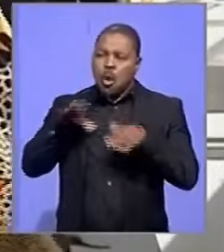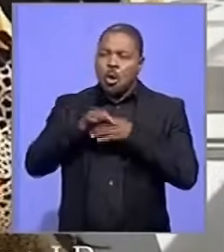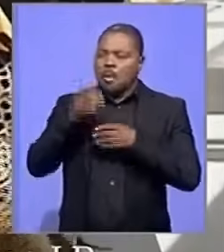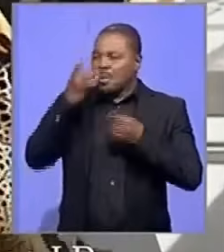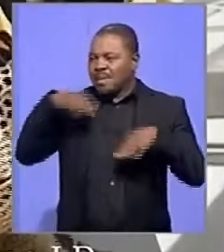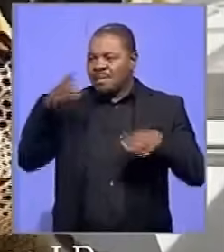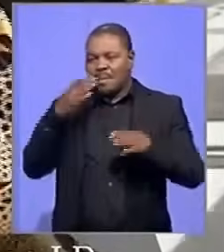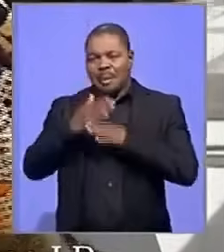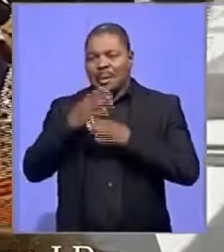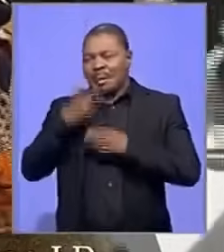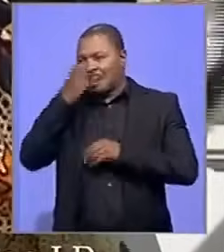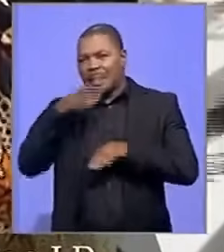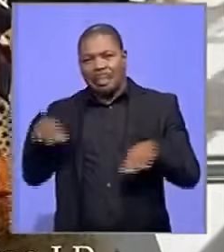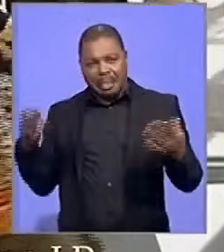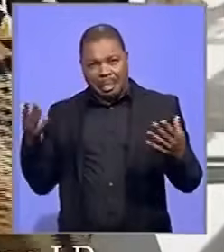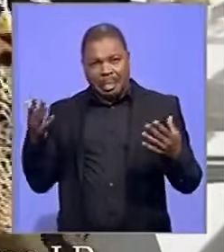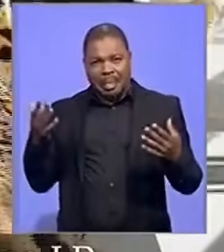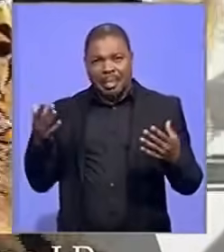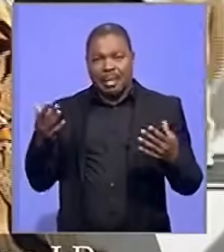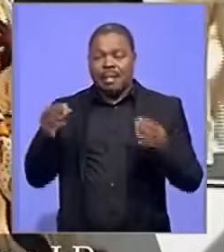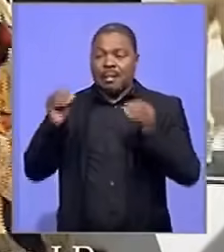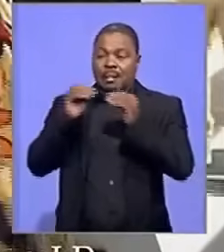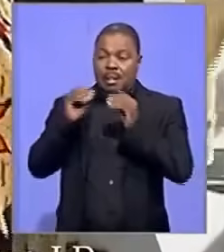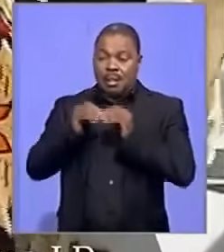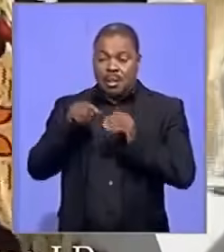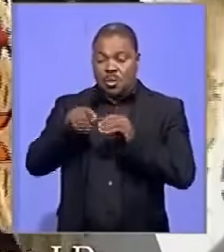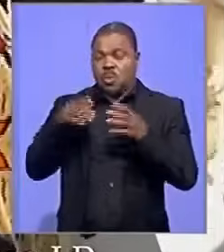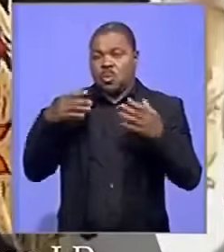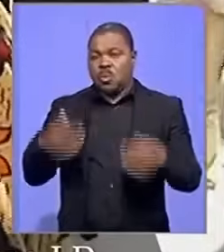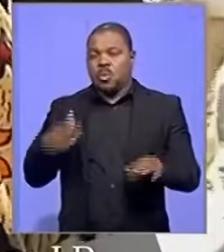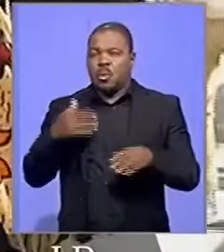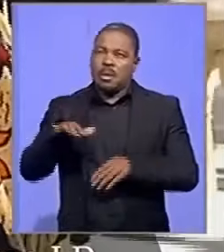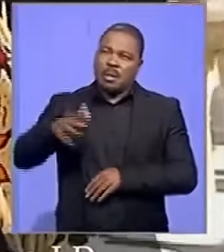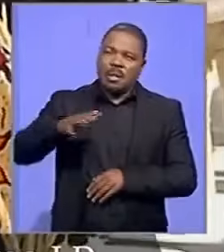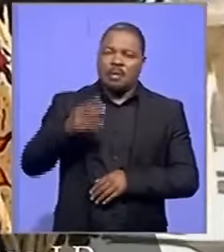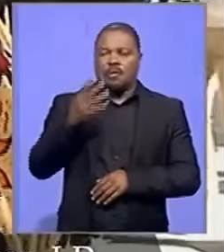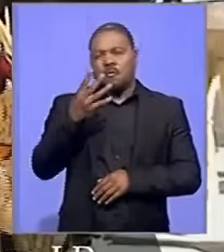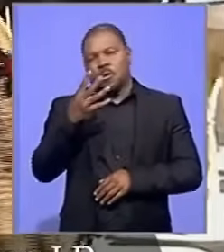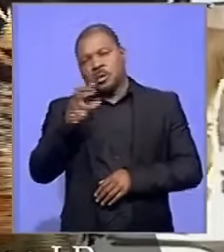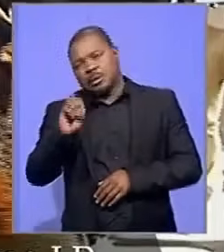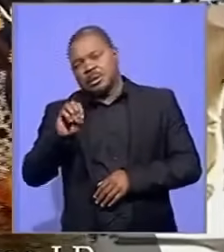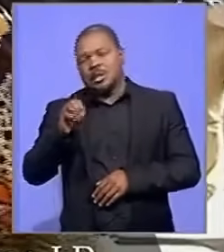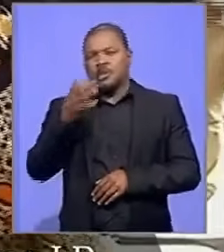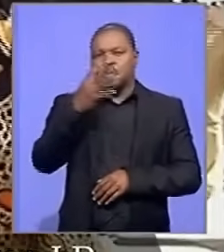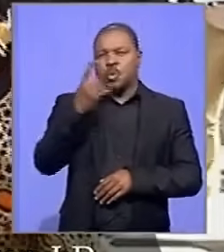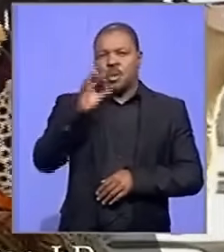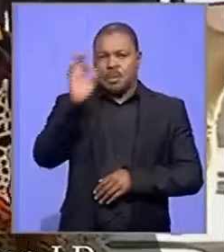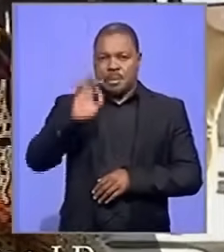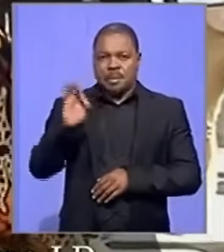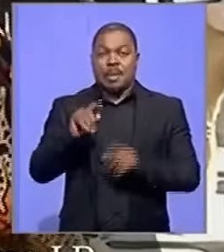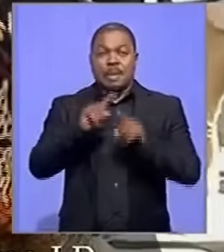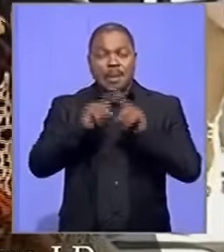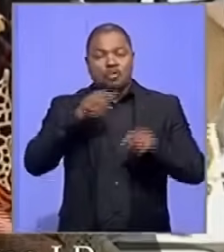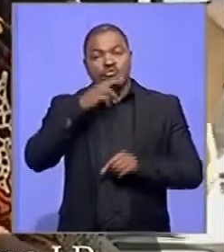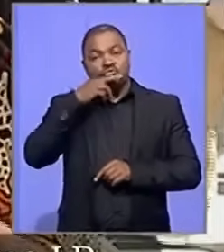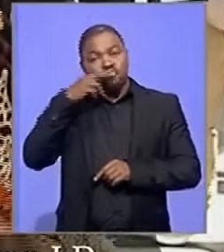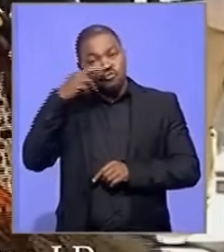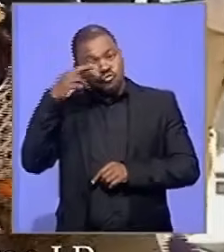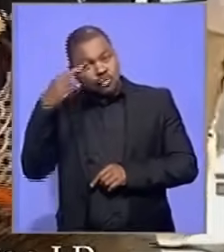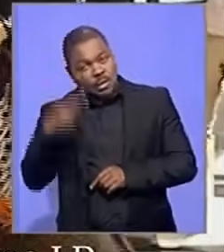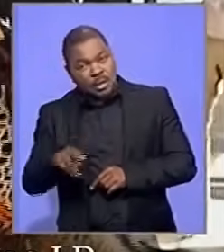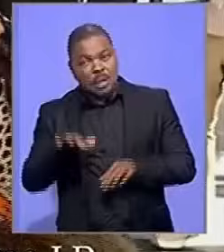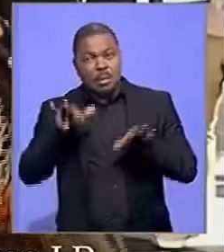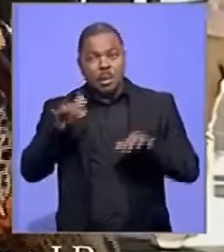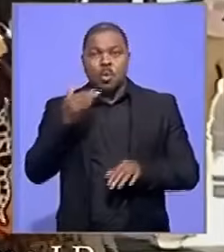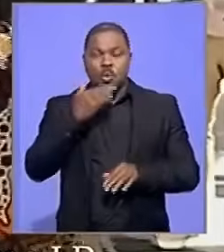up on looking for jobs, it goes beyond, it's around 40-41%. But if you look at the real